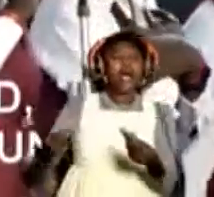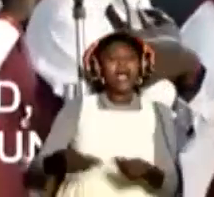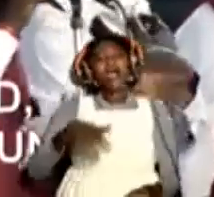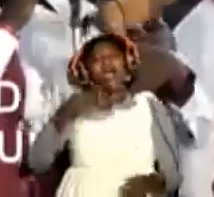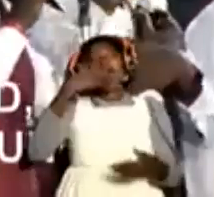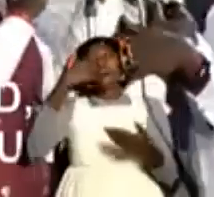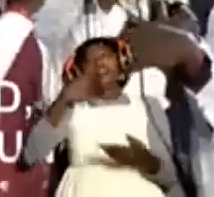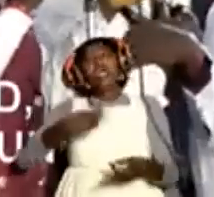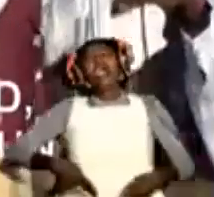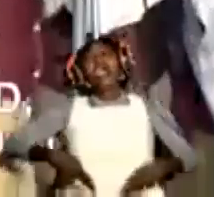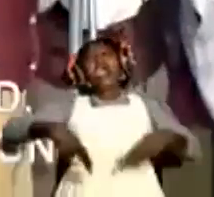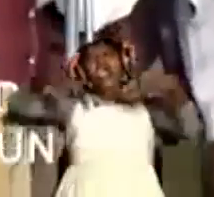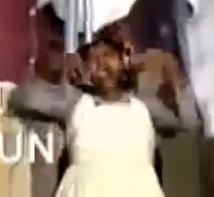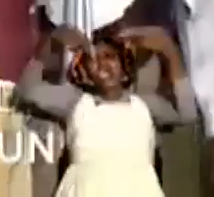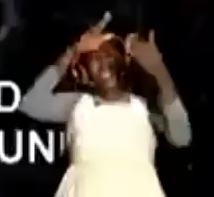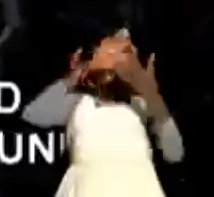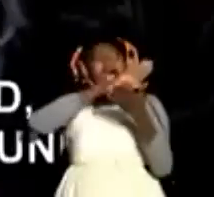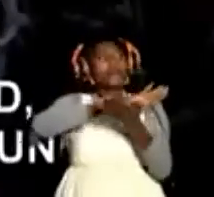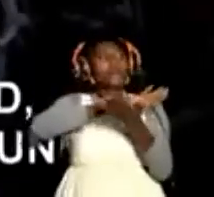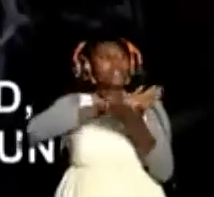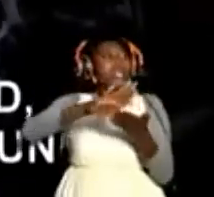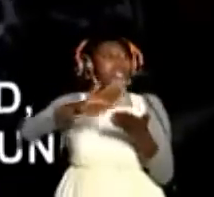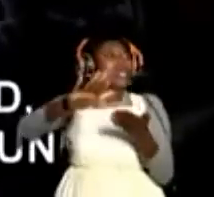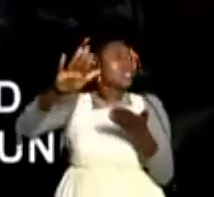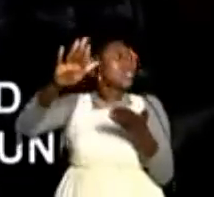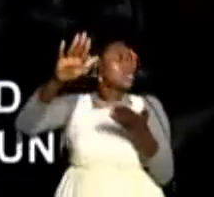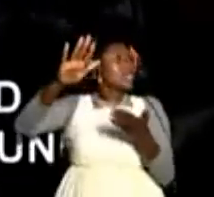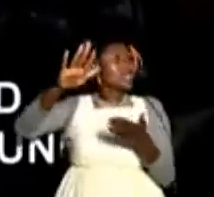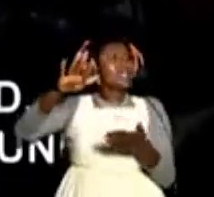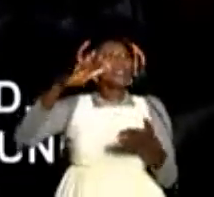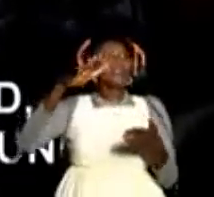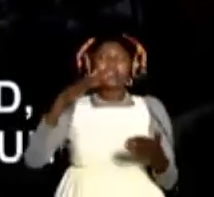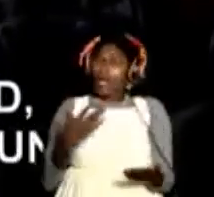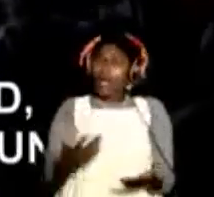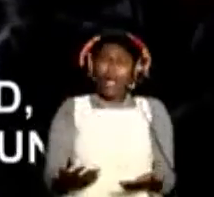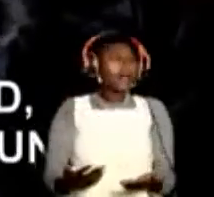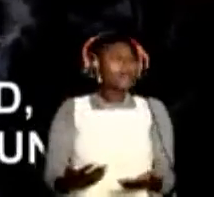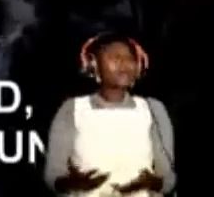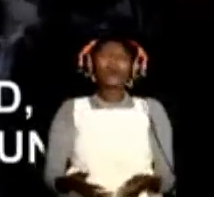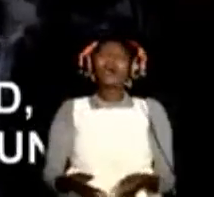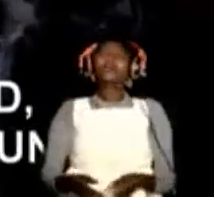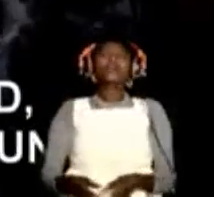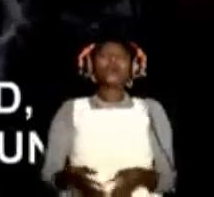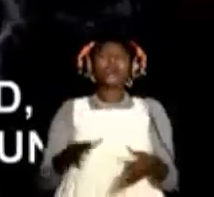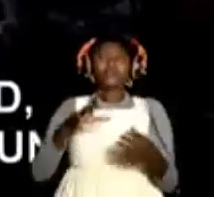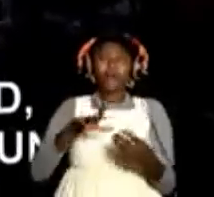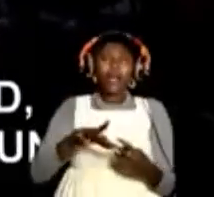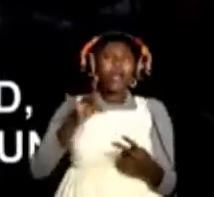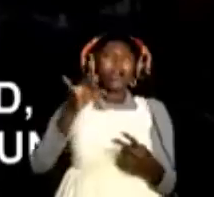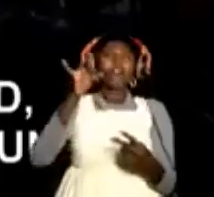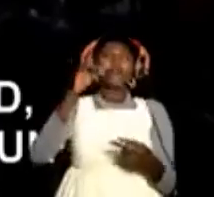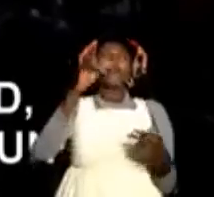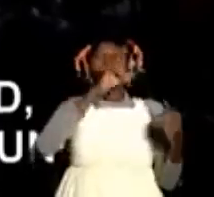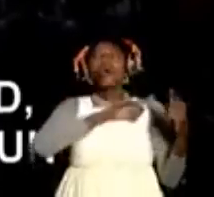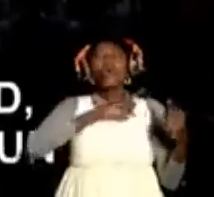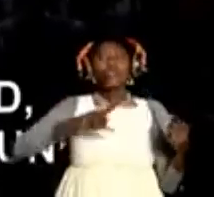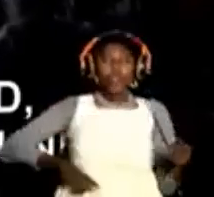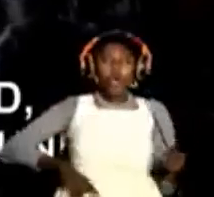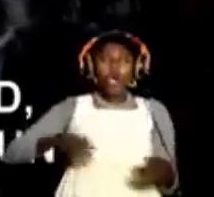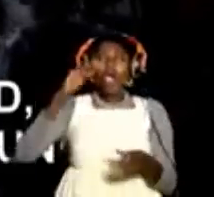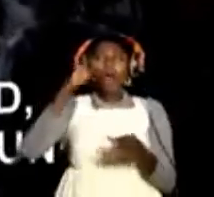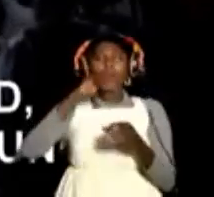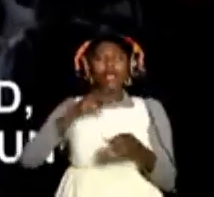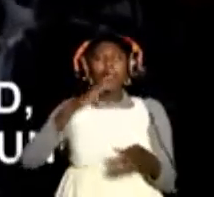ground. Oh, your blood, my heart has found. Hallelujah. Lord, bless